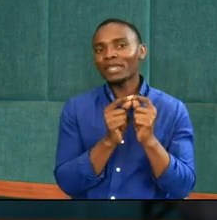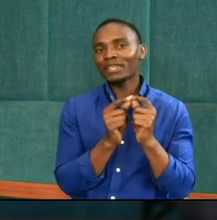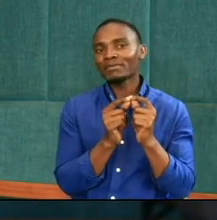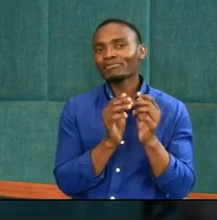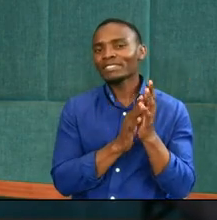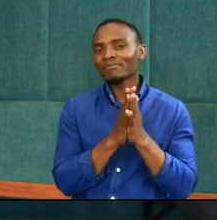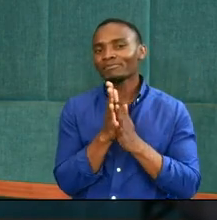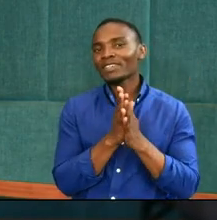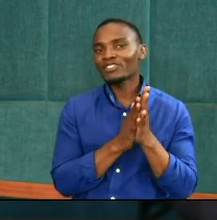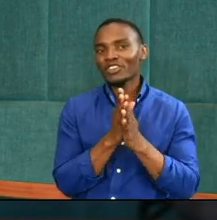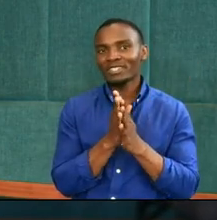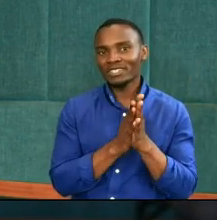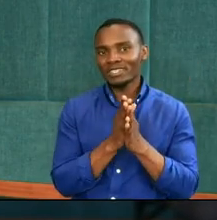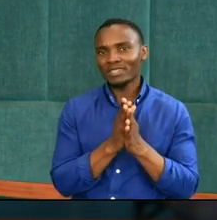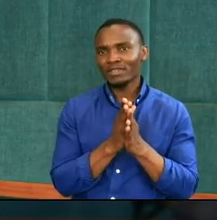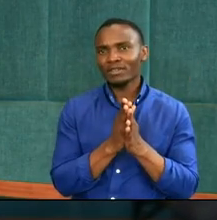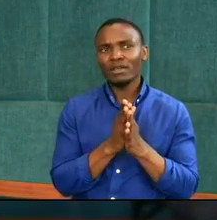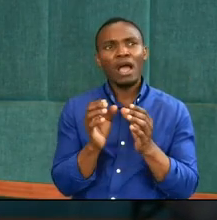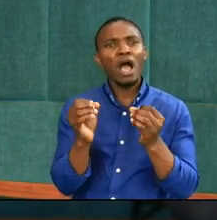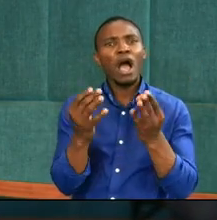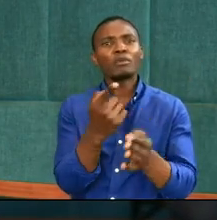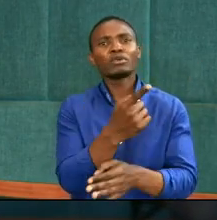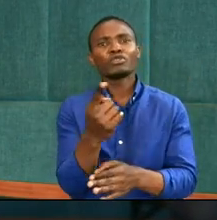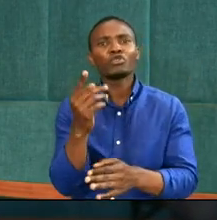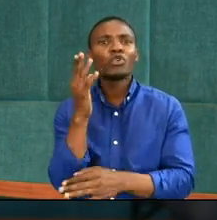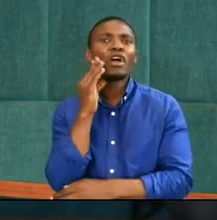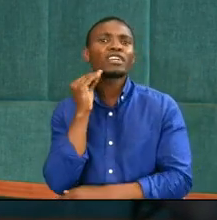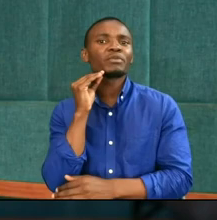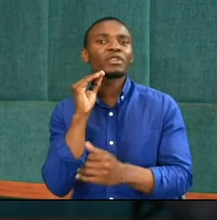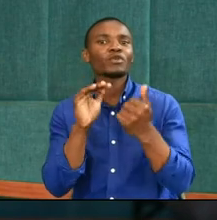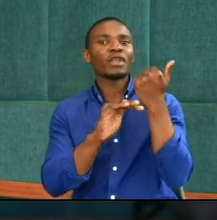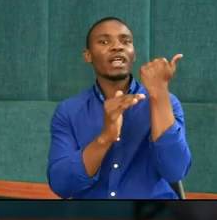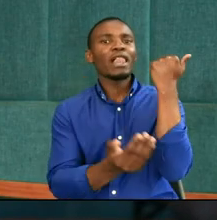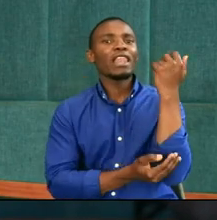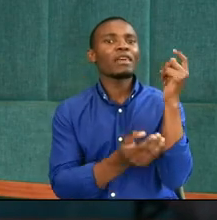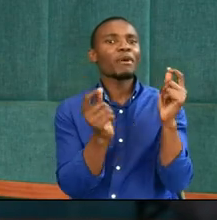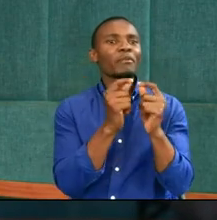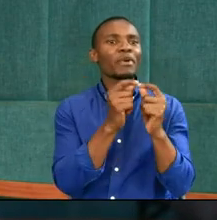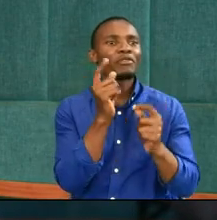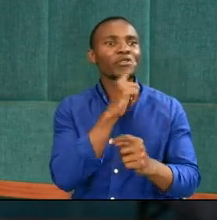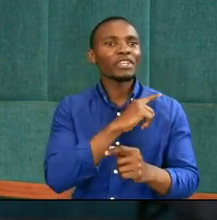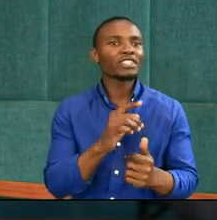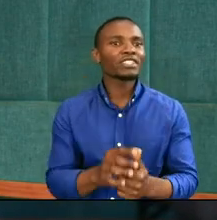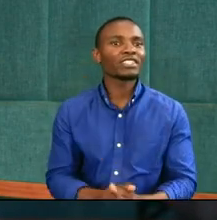Labor pain is an interesting pain. How many of you have ever experienced labor pain? Raise your hand.